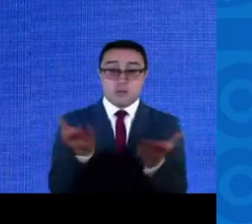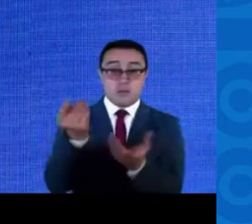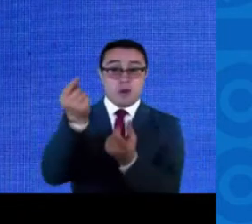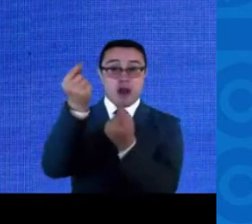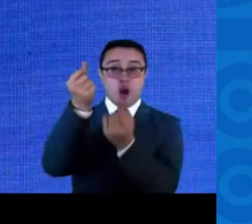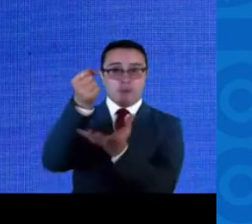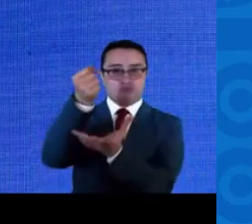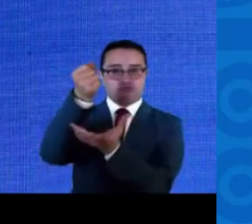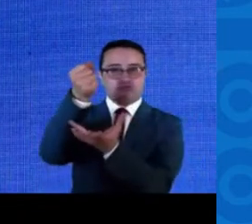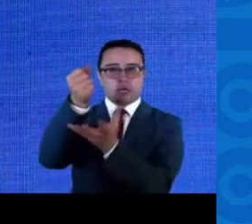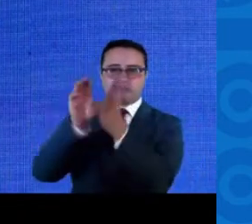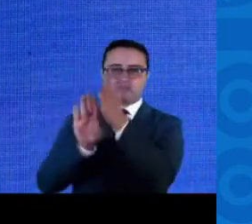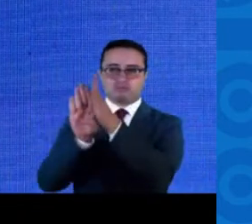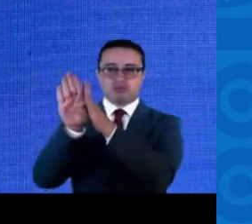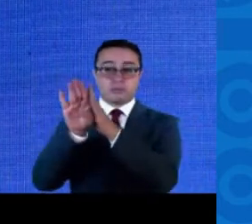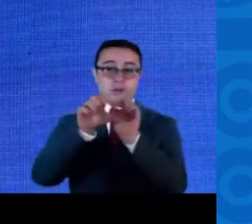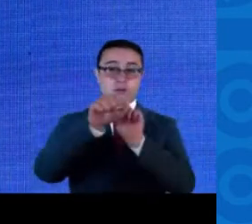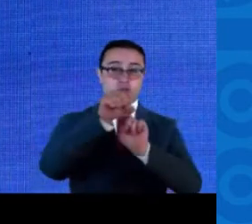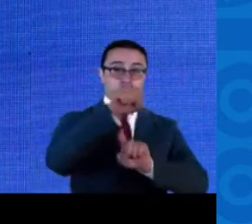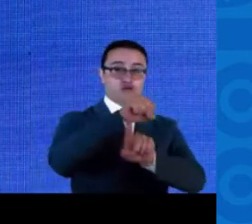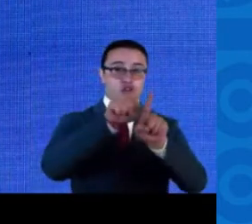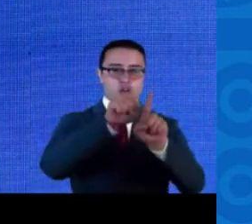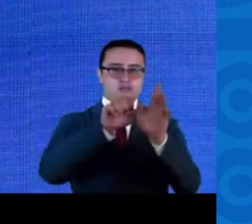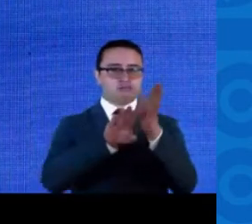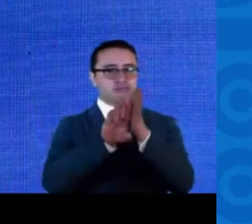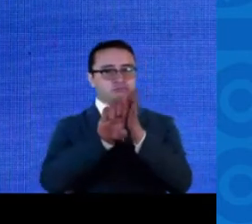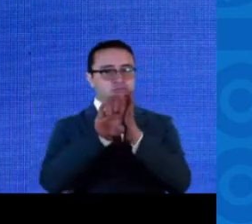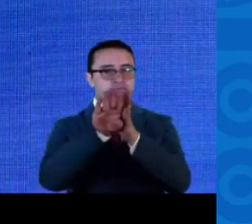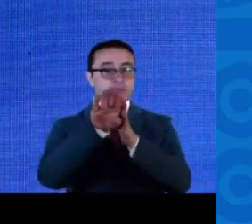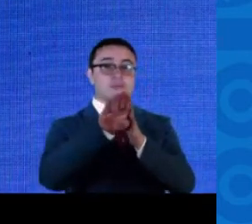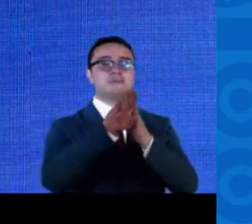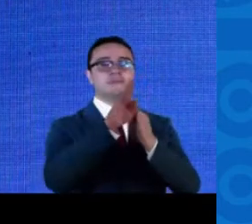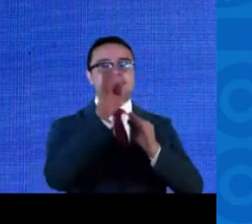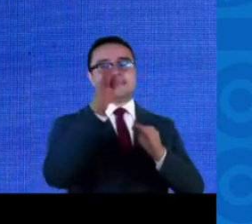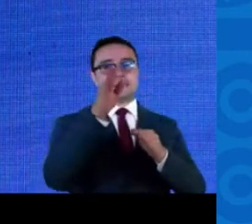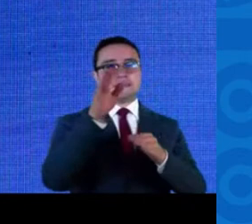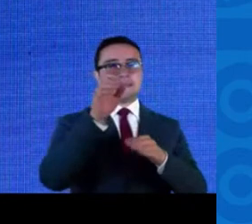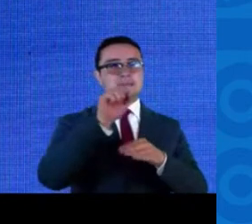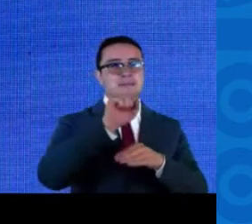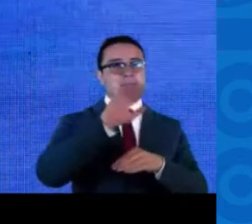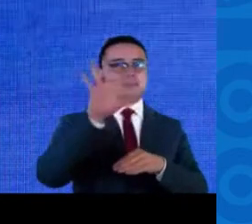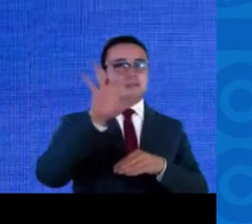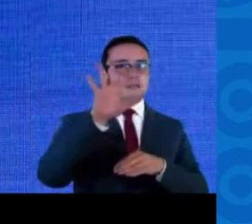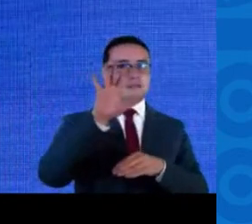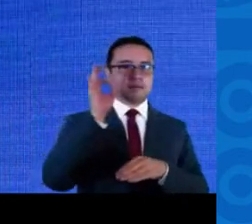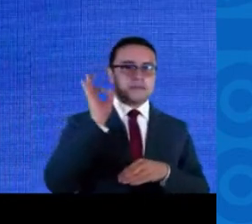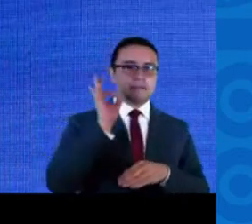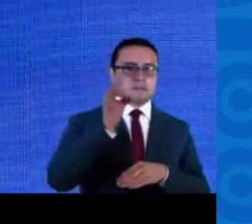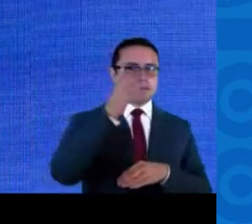having a balance between economic development, social development, and of course,